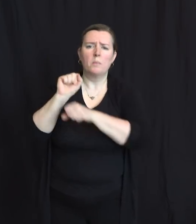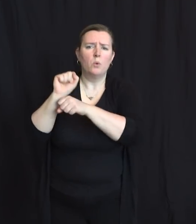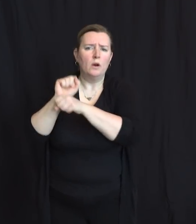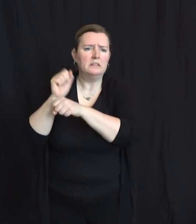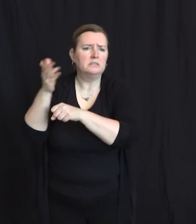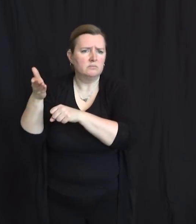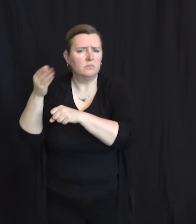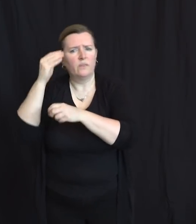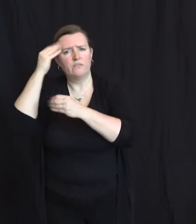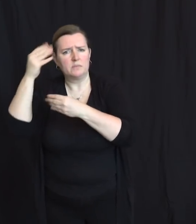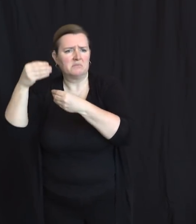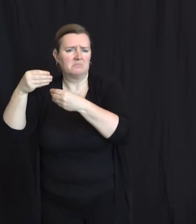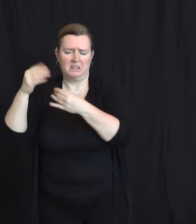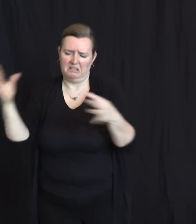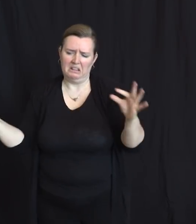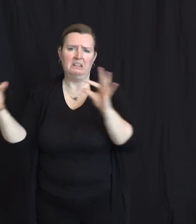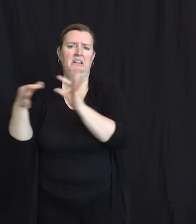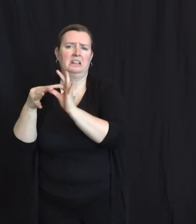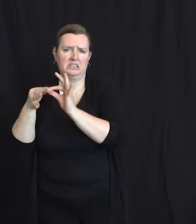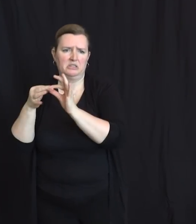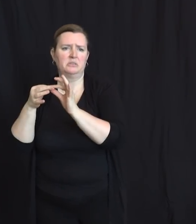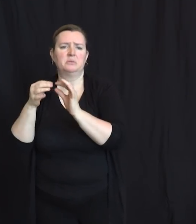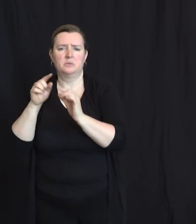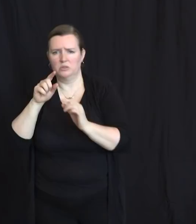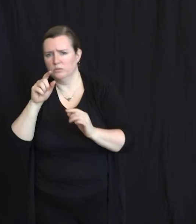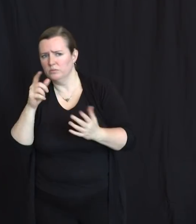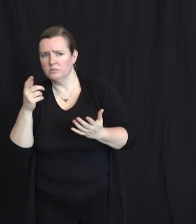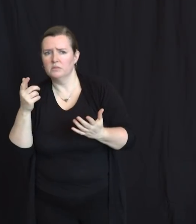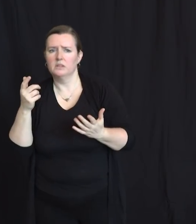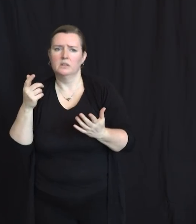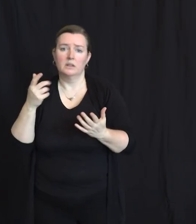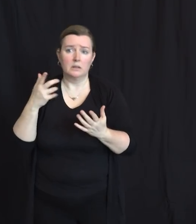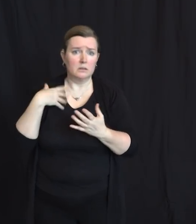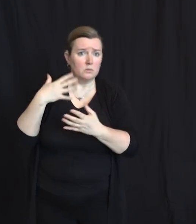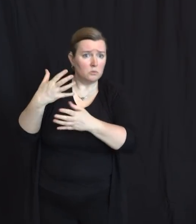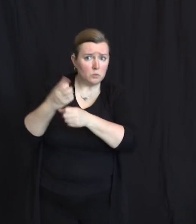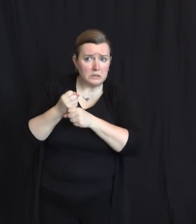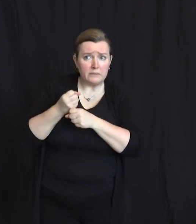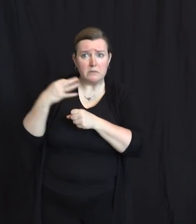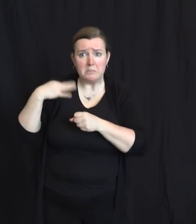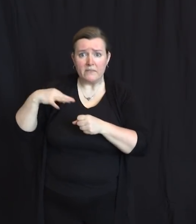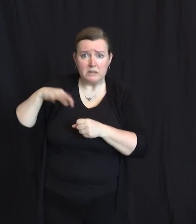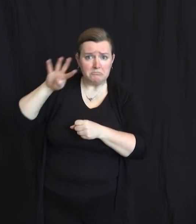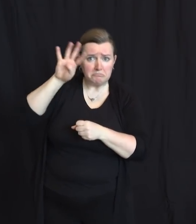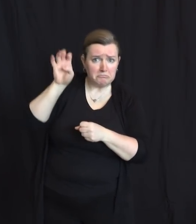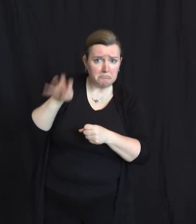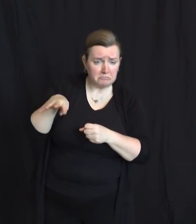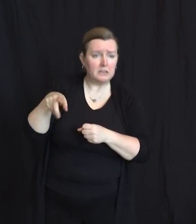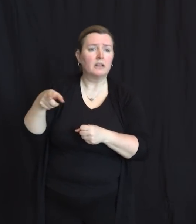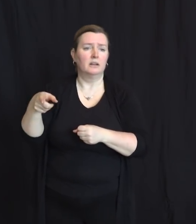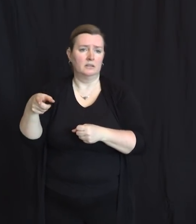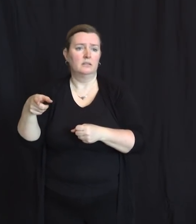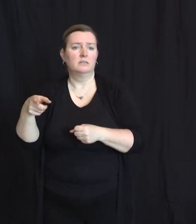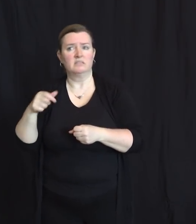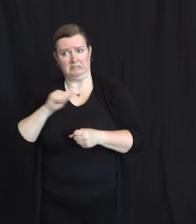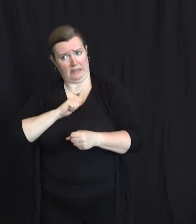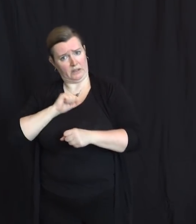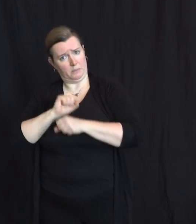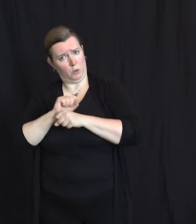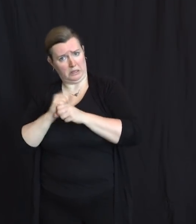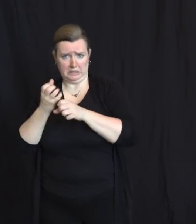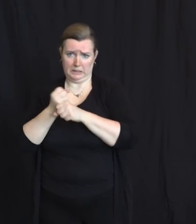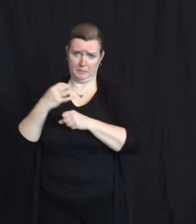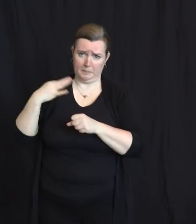many of your questions regarding things like eligibility, benefits for self-employed workers, how to claim your weekly